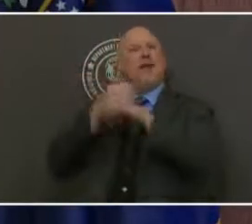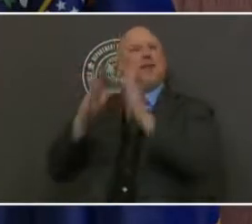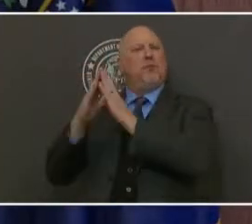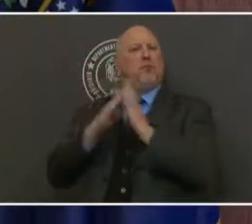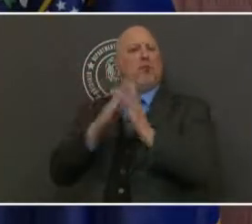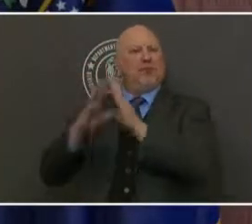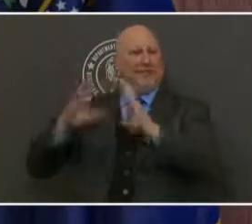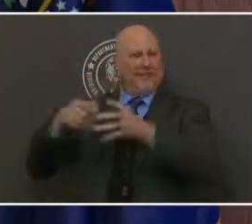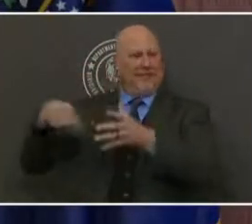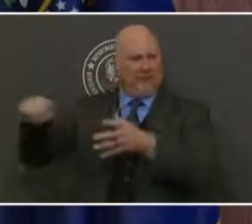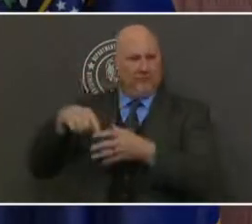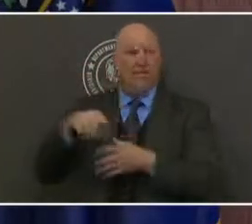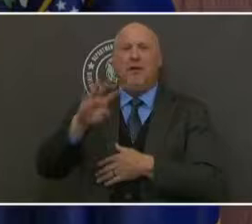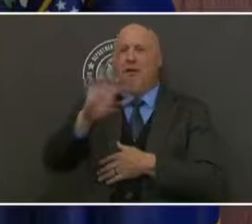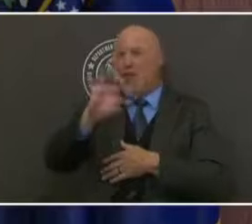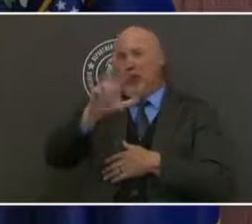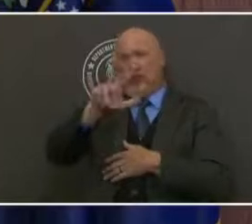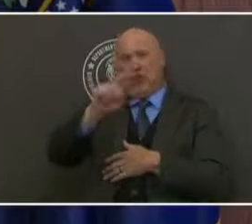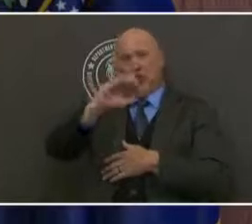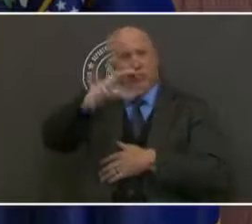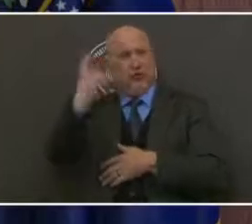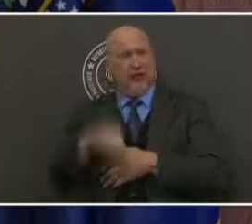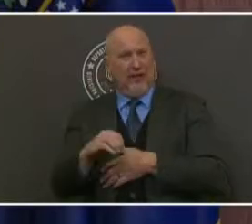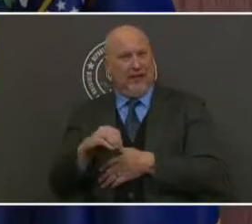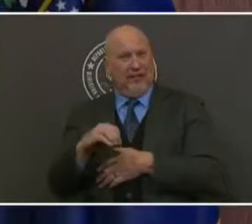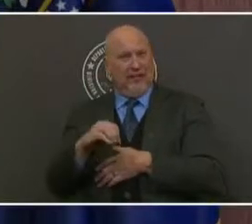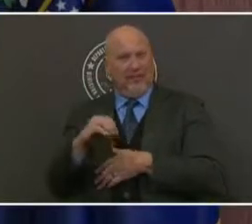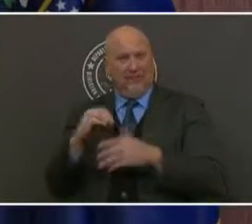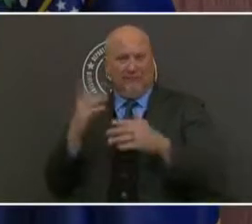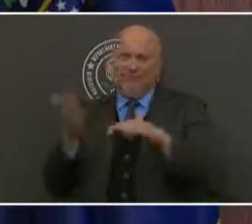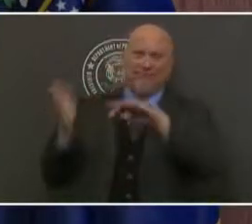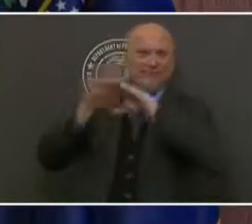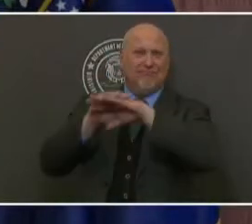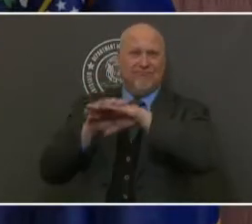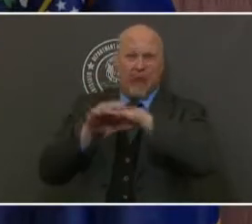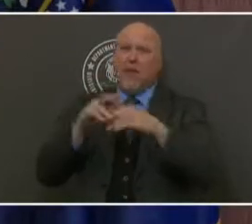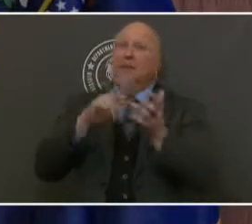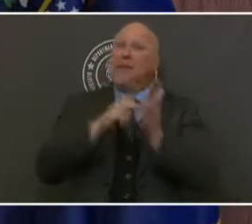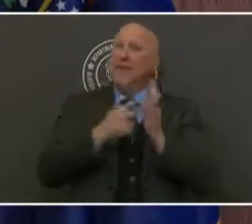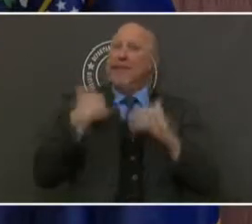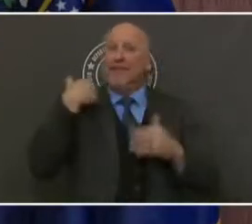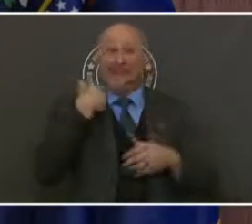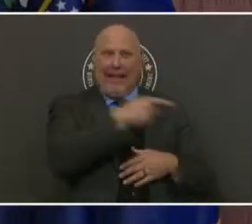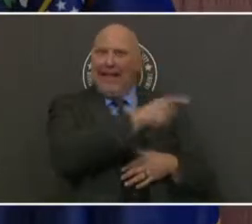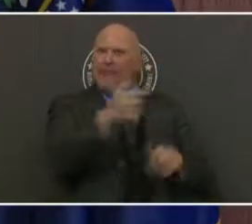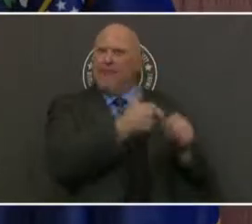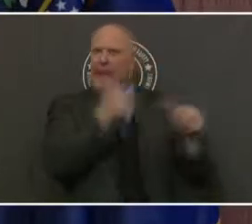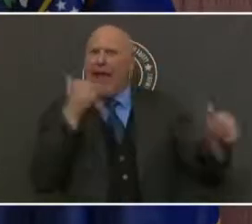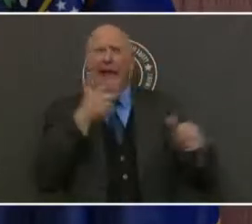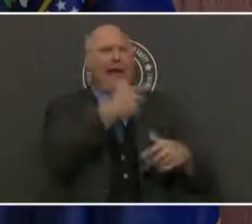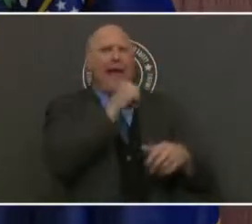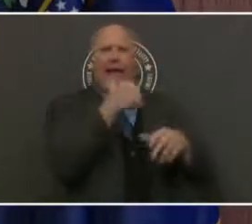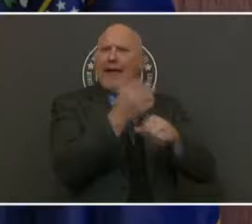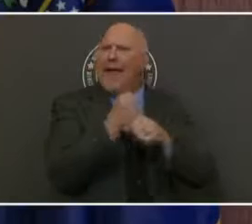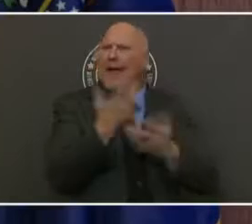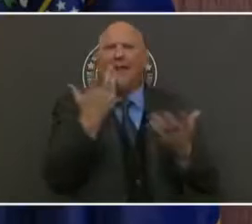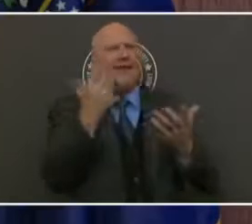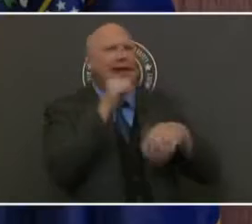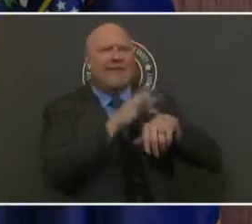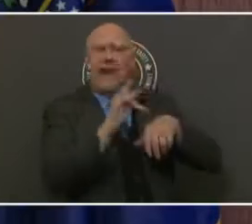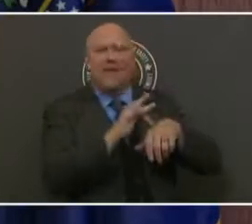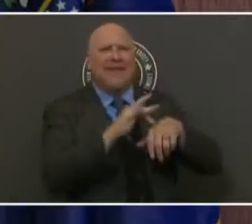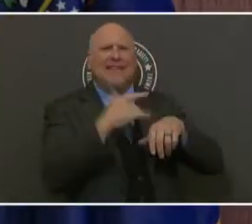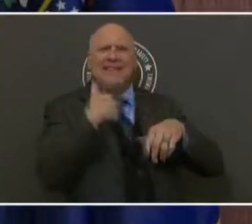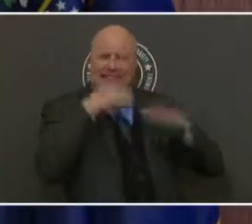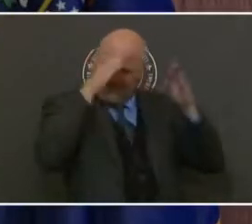432% increase. So that gap is closing. I can also share just if I have them here, some